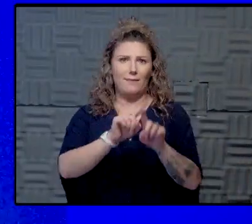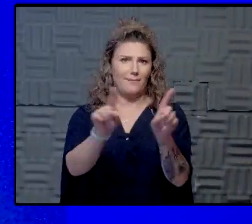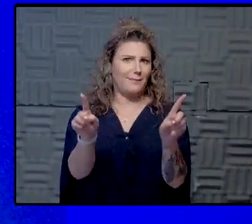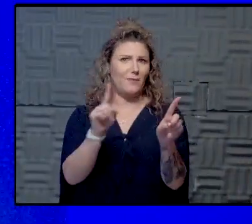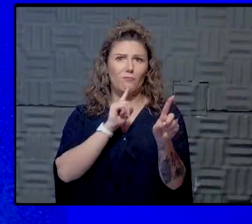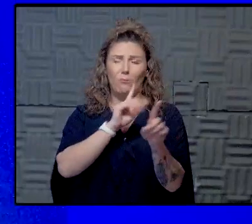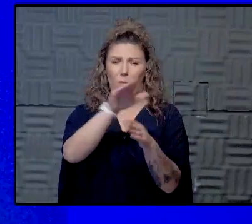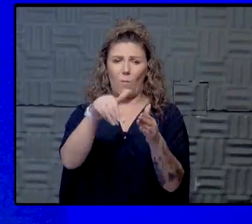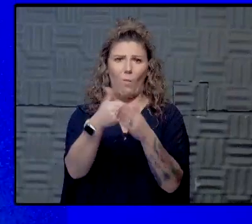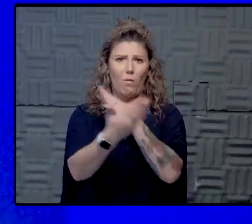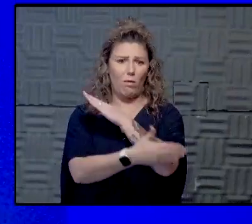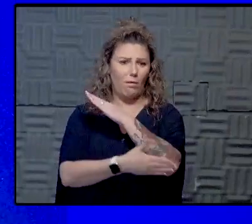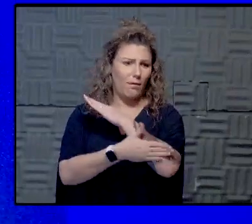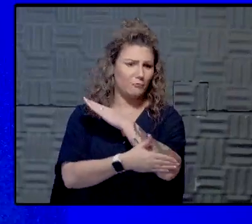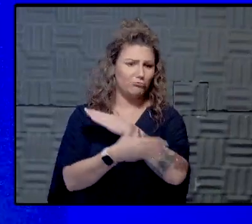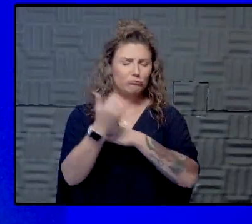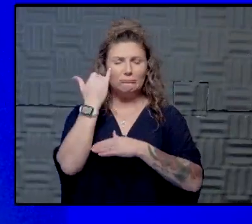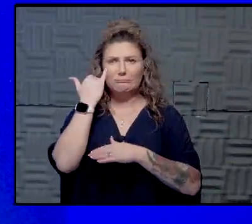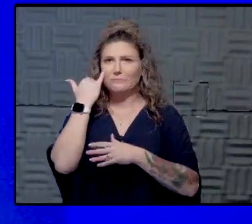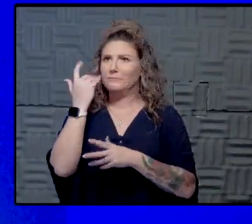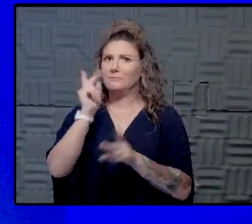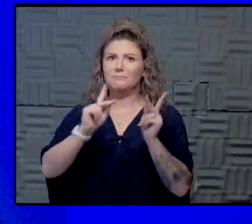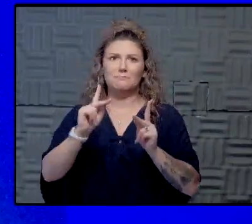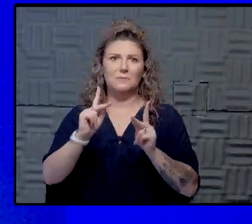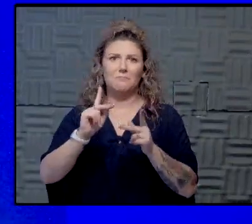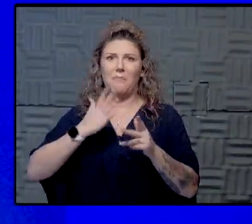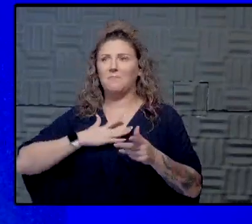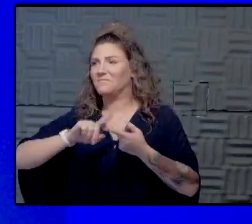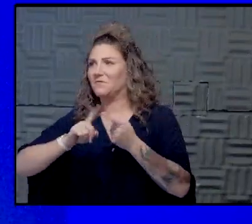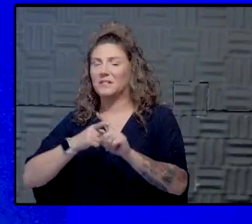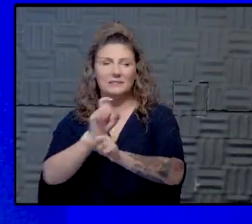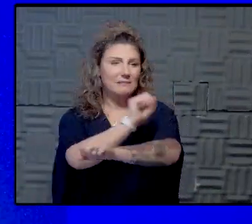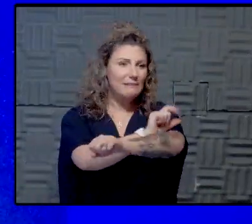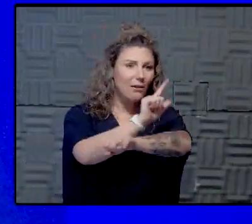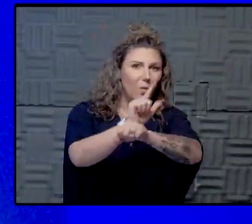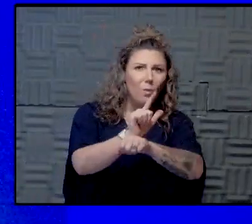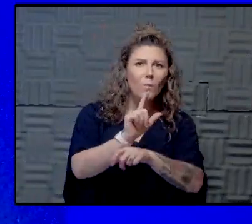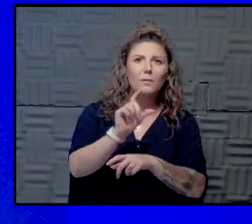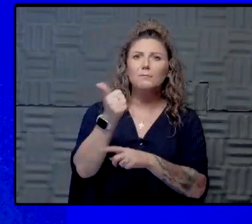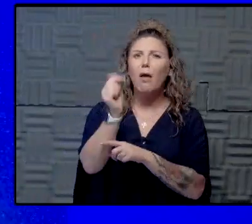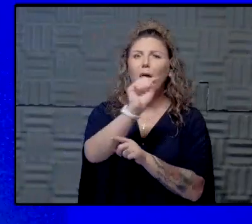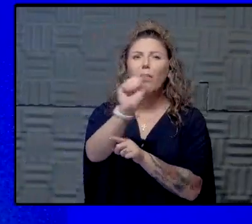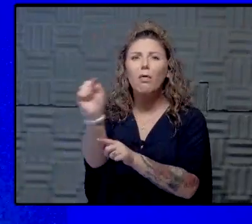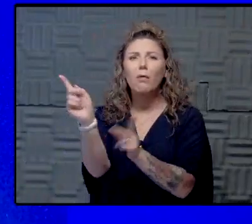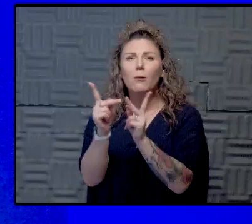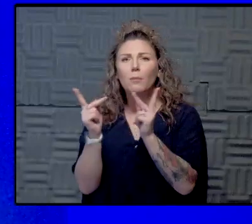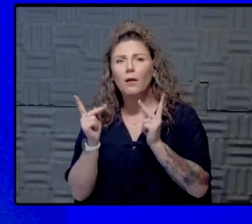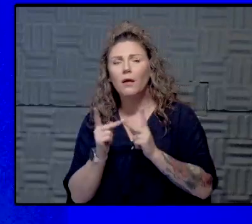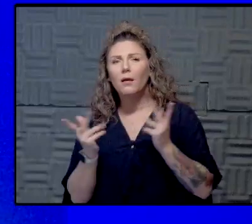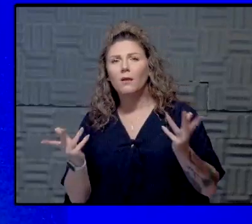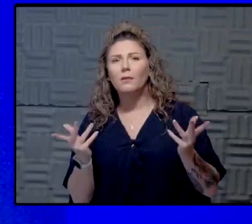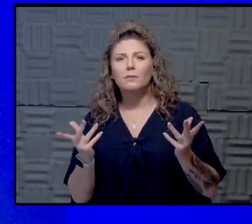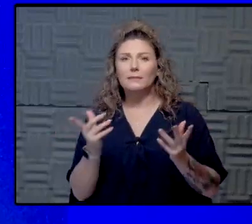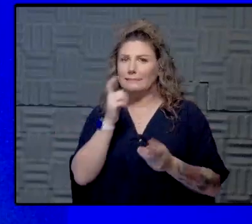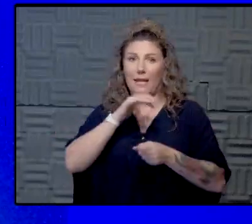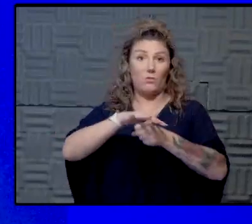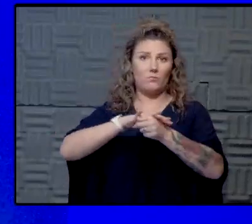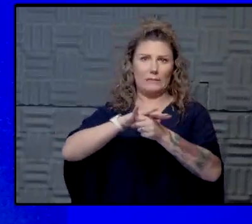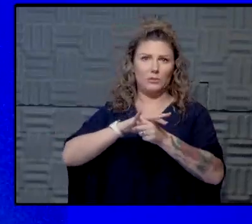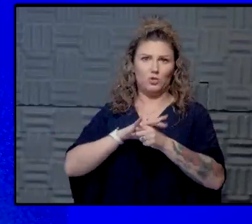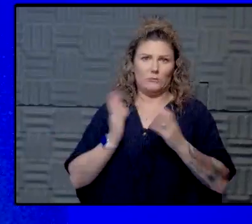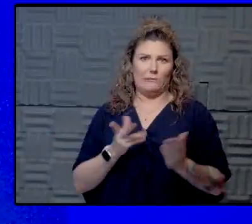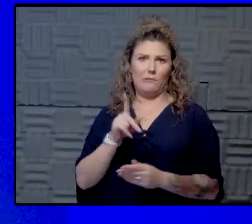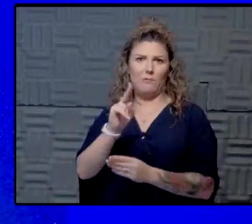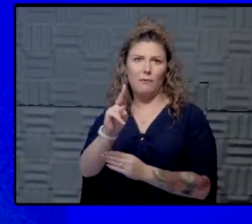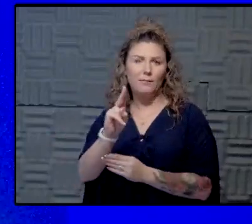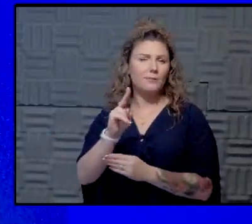whether I have friends who are in St. Louis or if I have friends other places. It's not a regional thing. This is across